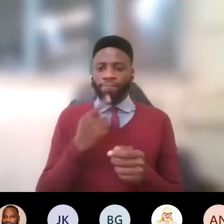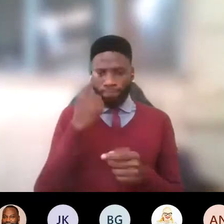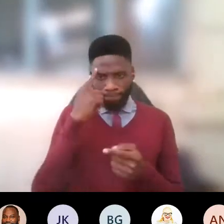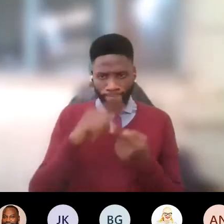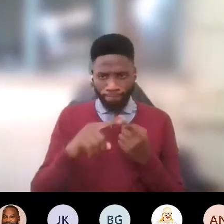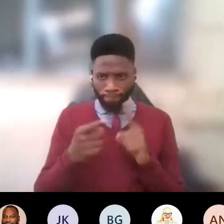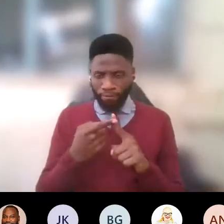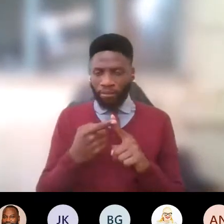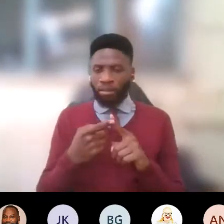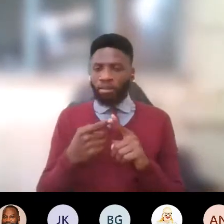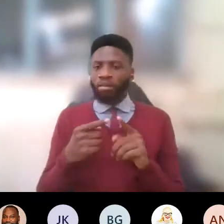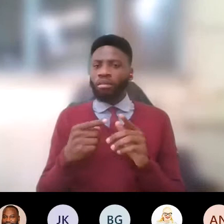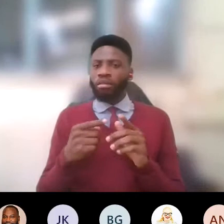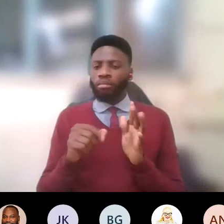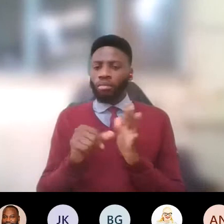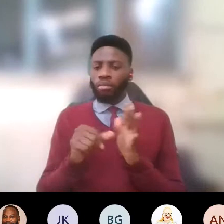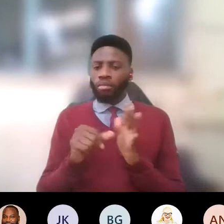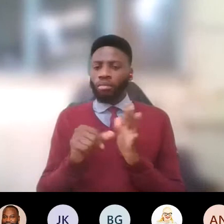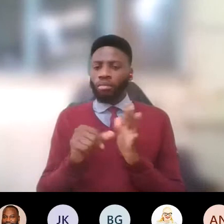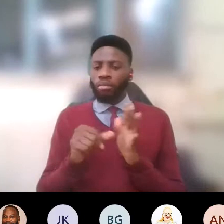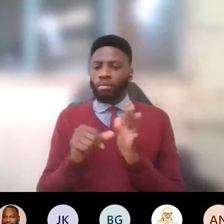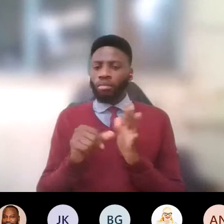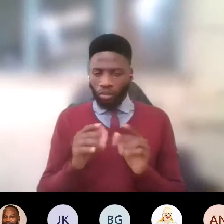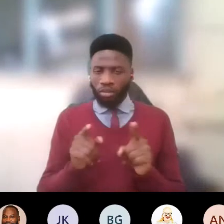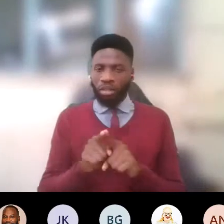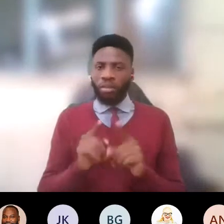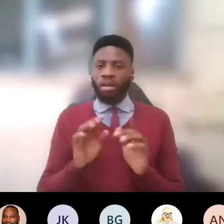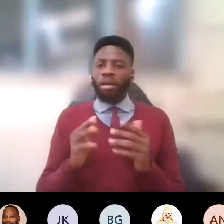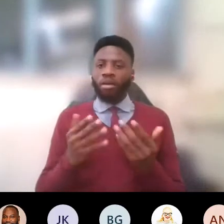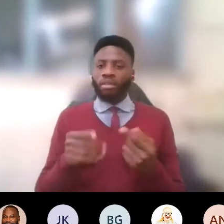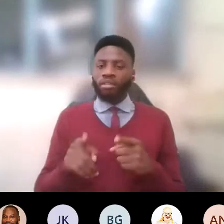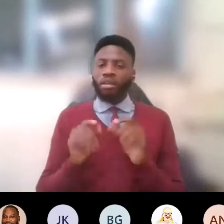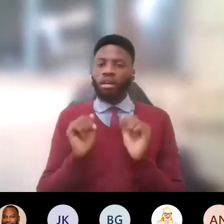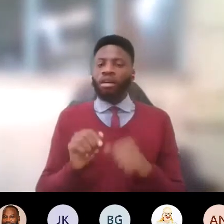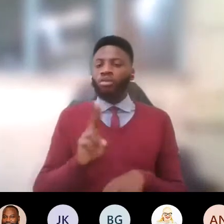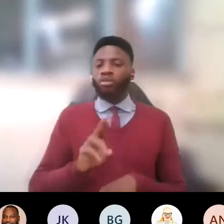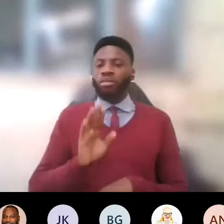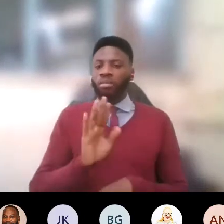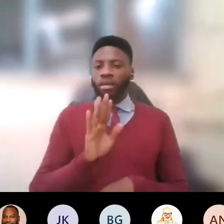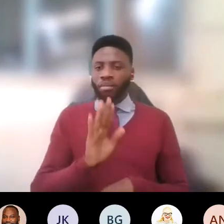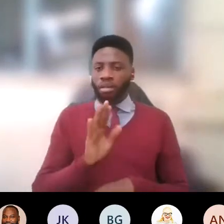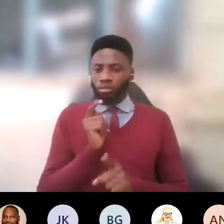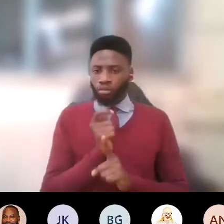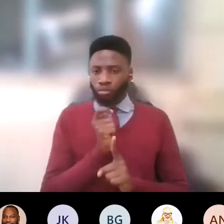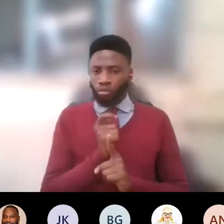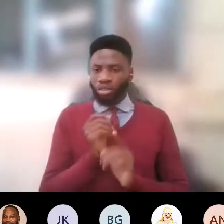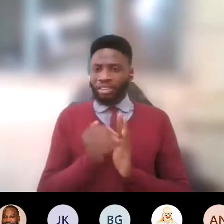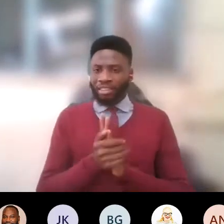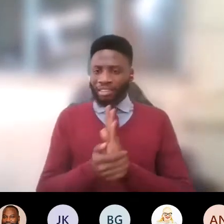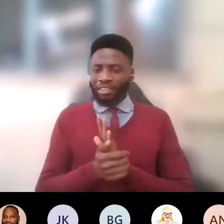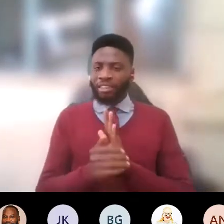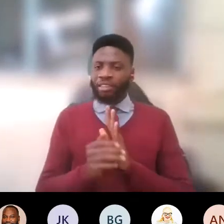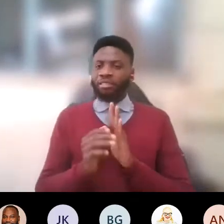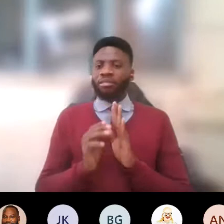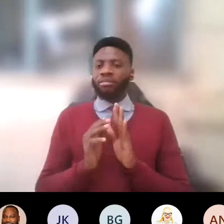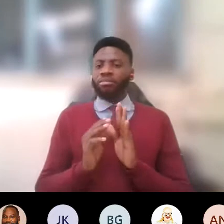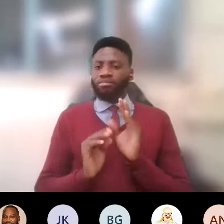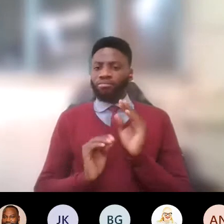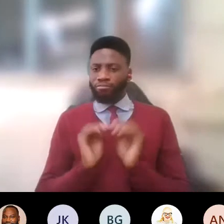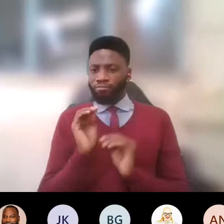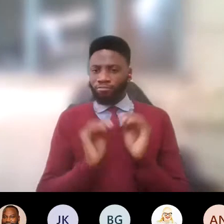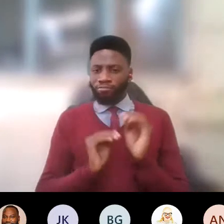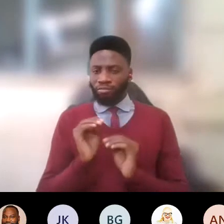better, customer experience, and it means that we work so much better as teams. I'm going to give you a very brief snapshot of the type of people that are in